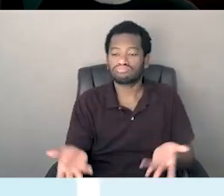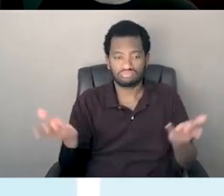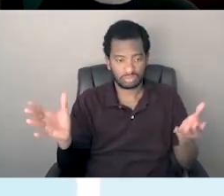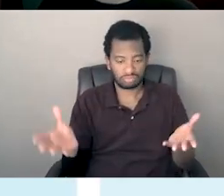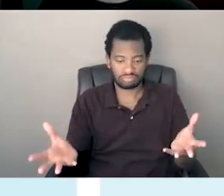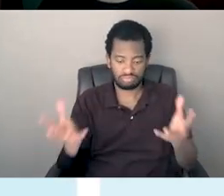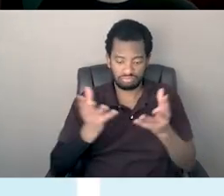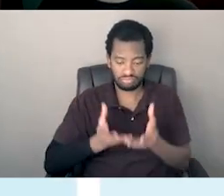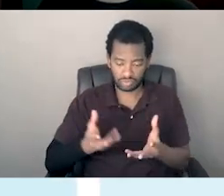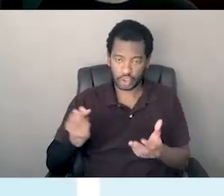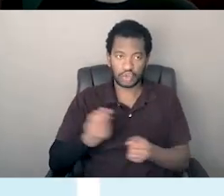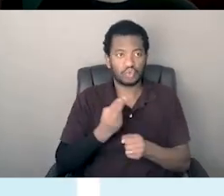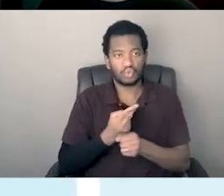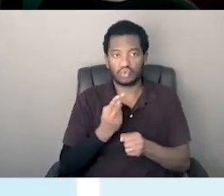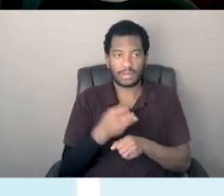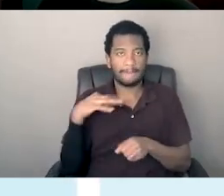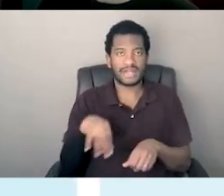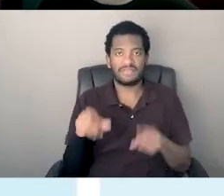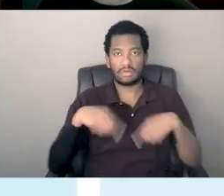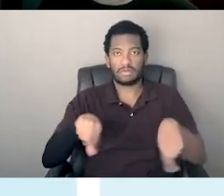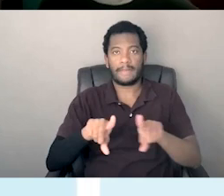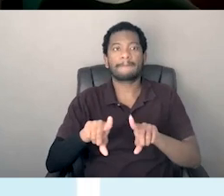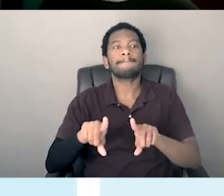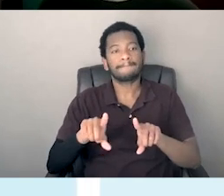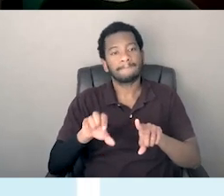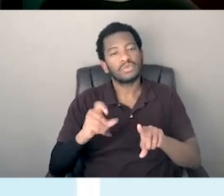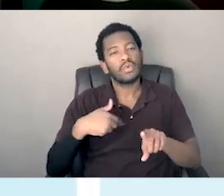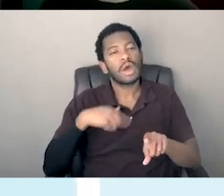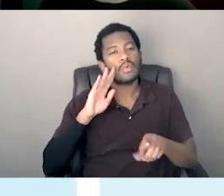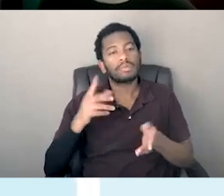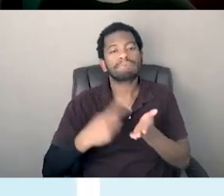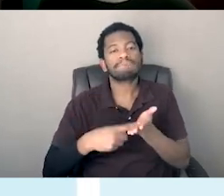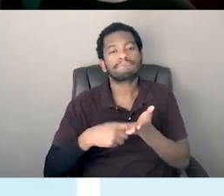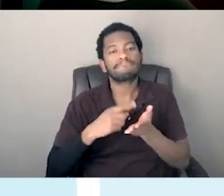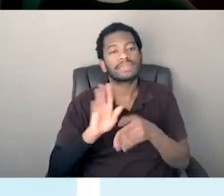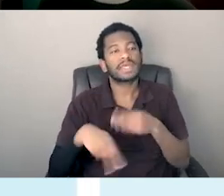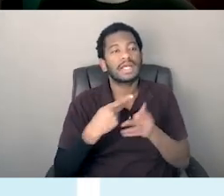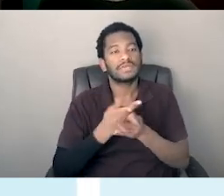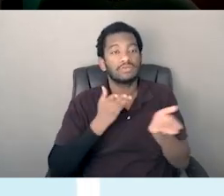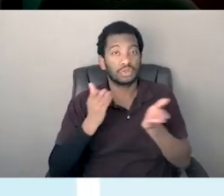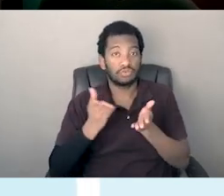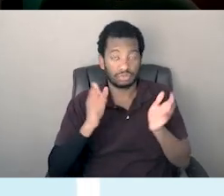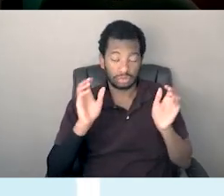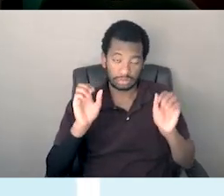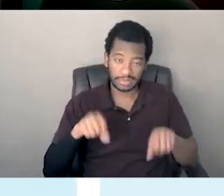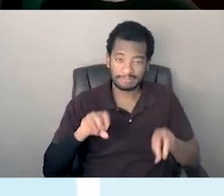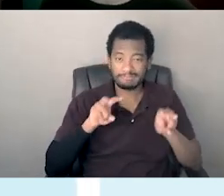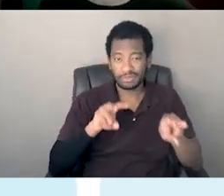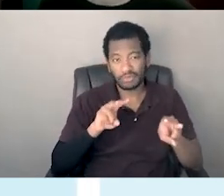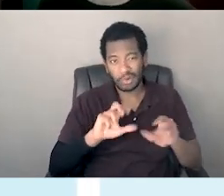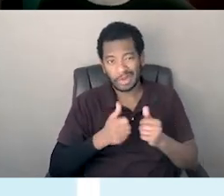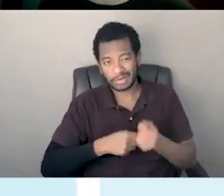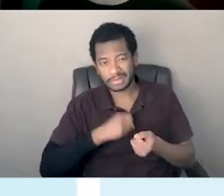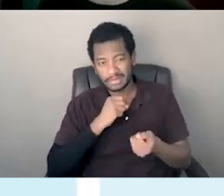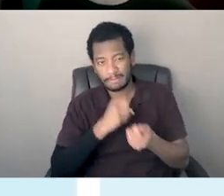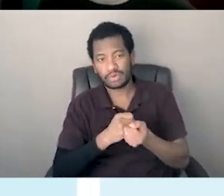primarily around the kinds of services to purchase for, what to look for in order to support, and also share